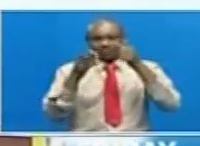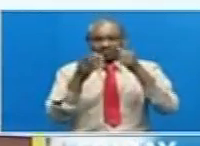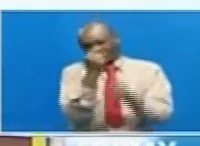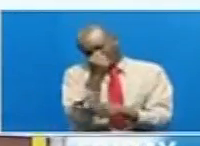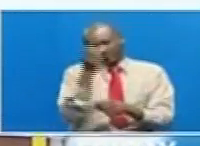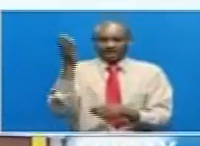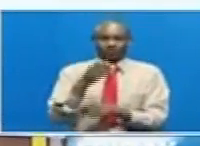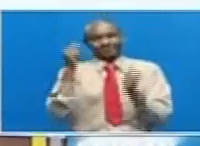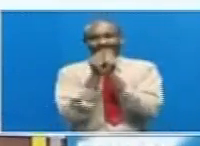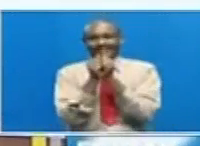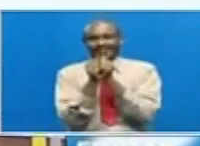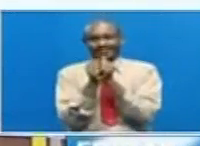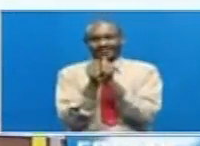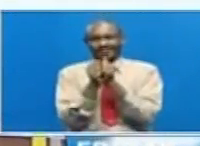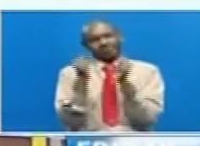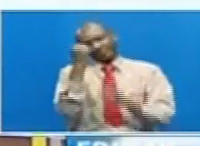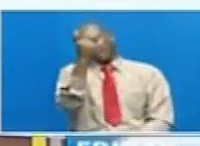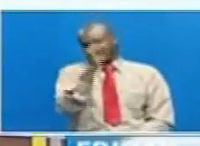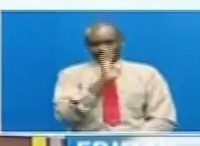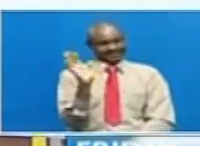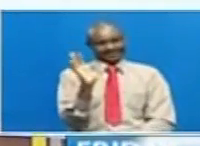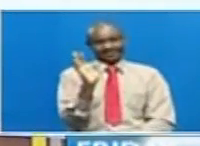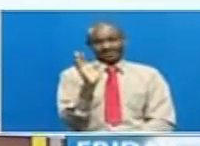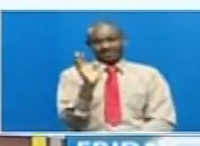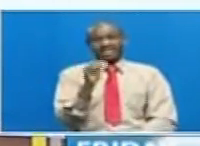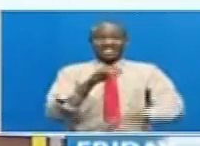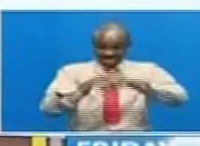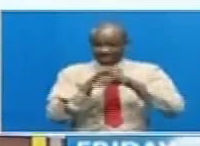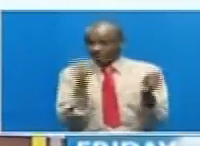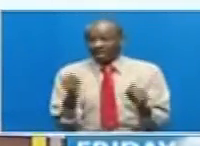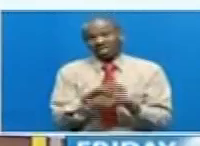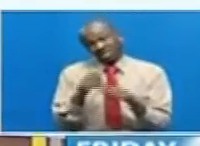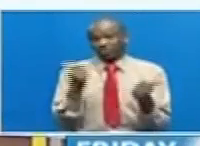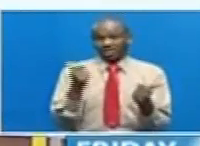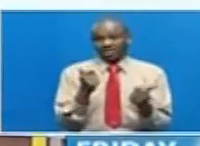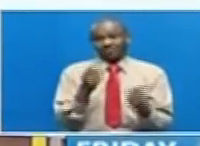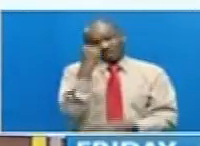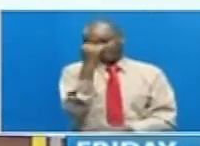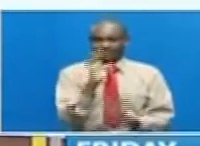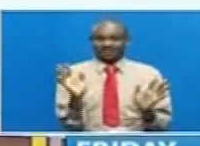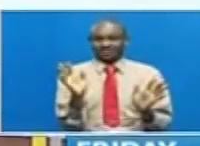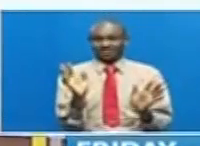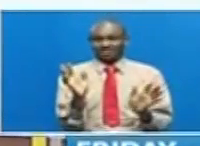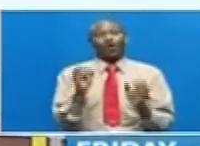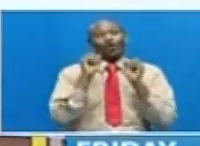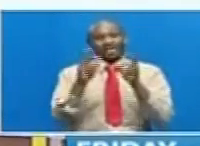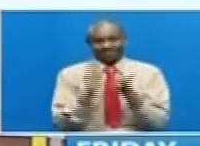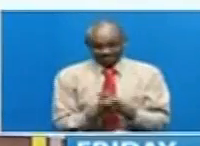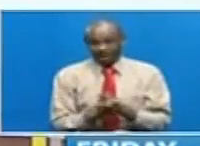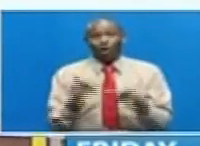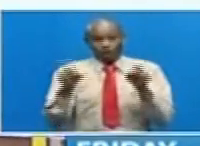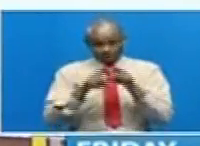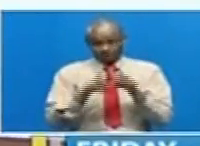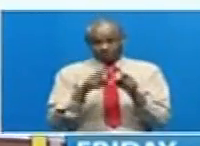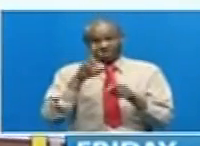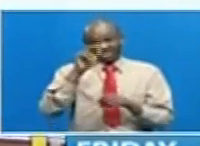5 out of 10. No, give me 6. 5. Just 6. 5. 6. My English was okay. 5. Okay. All right. So you can also